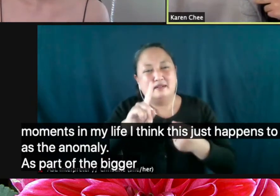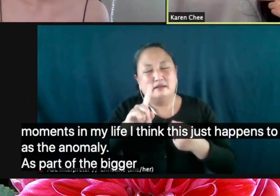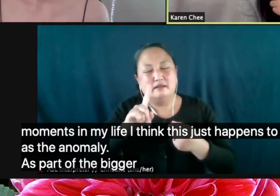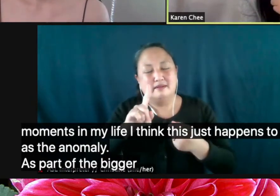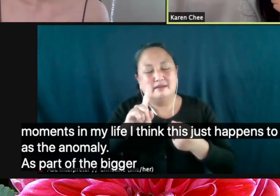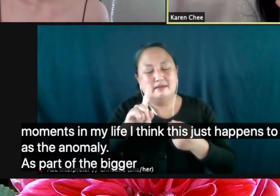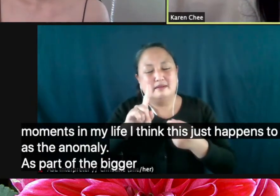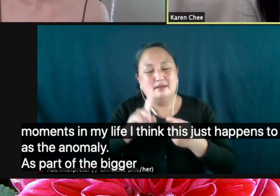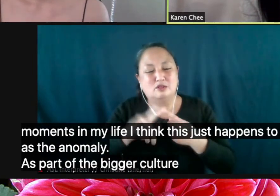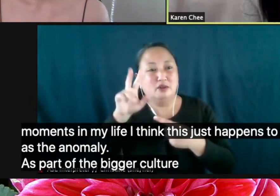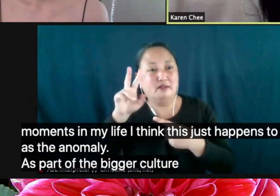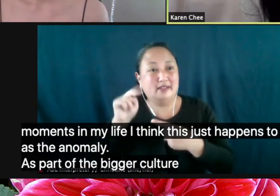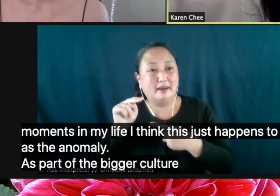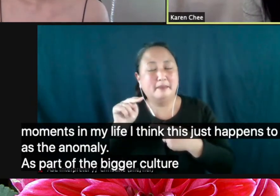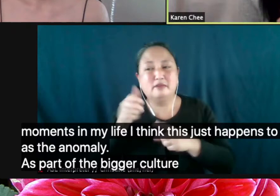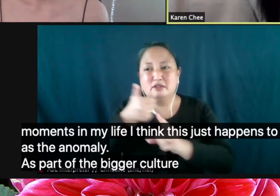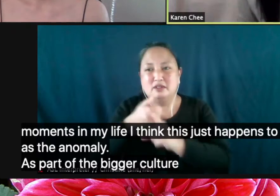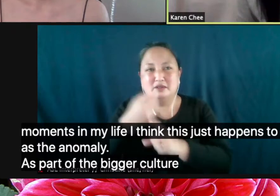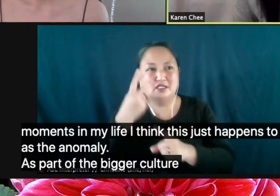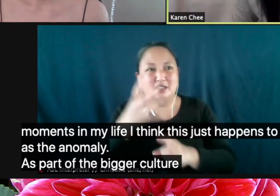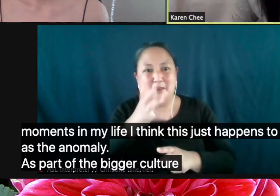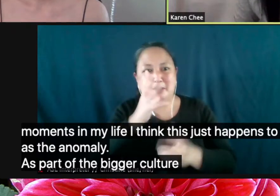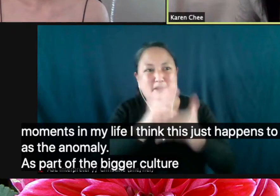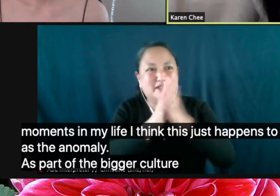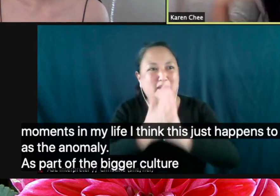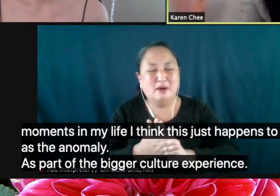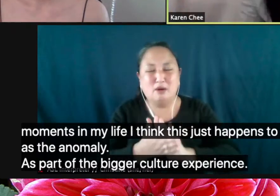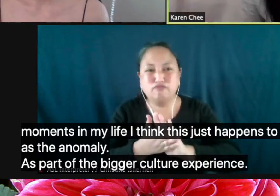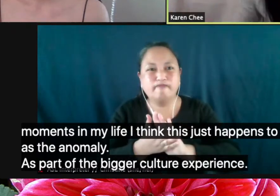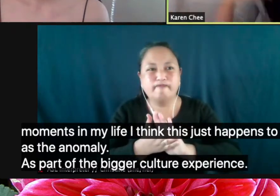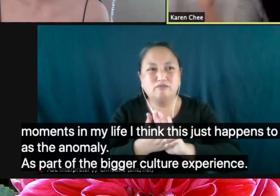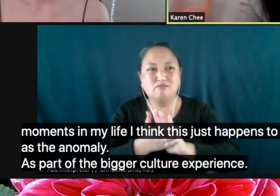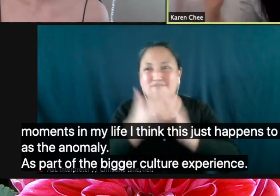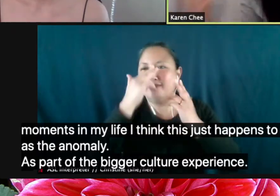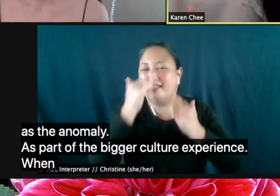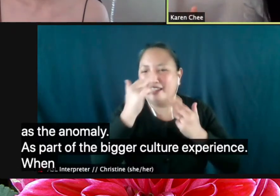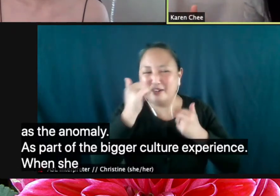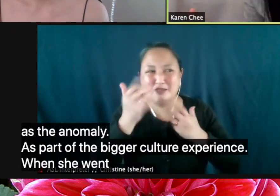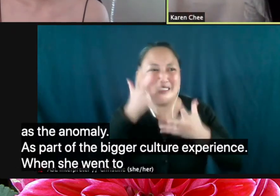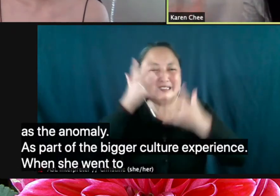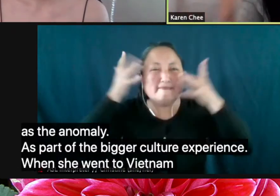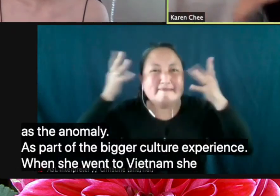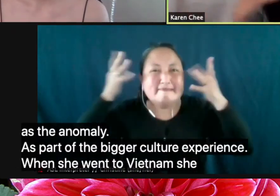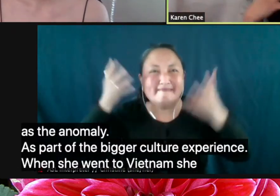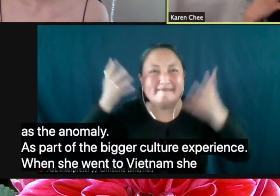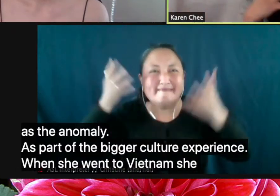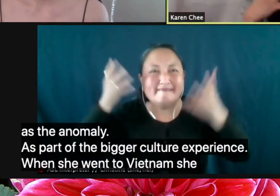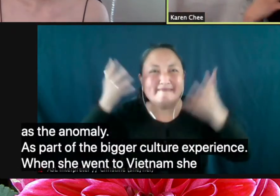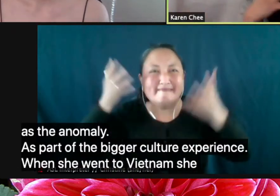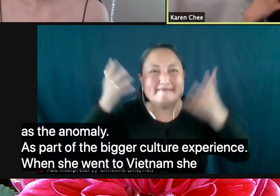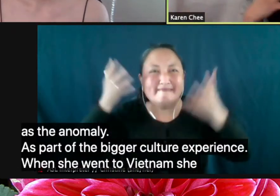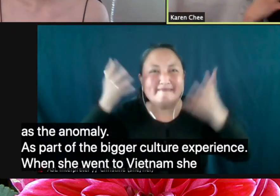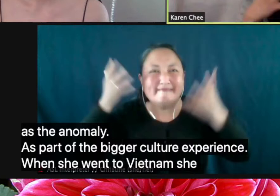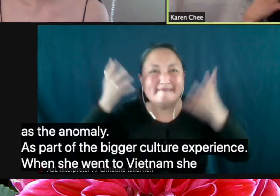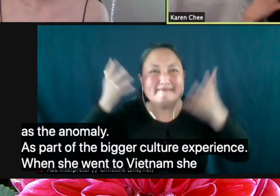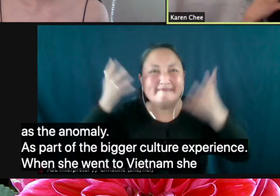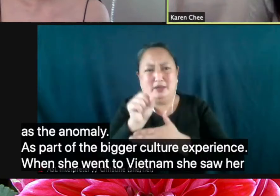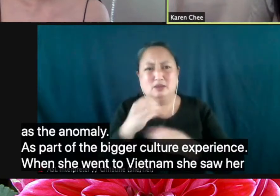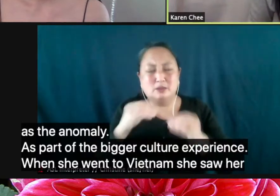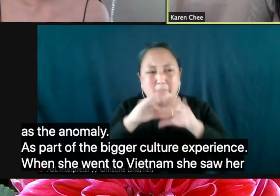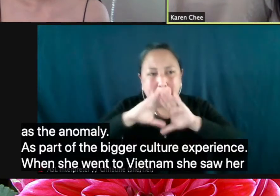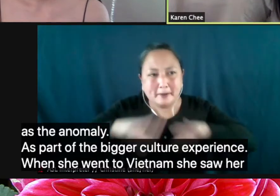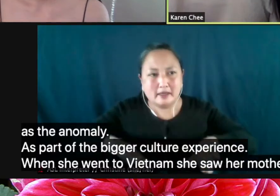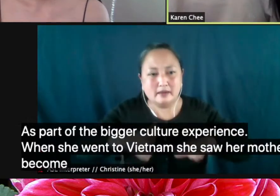went to Vietnam, she saw her mother become this like hilarious, gregarious person, whereas in the US she was, you know, a much